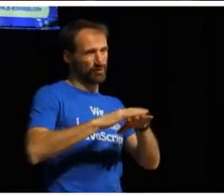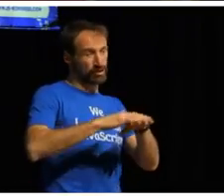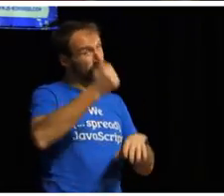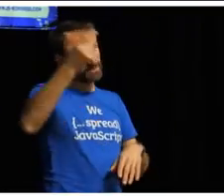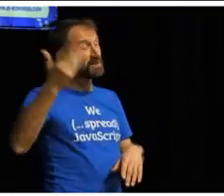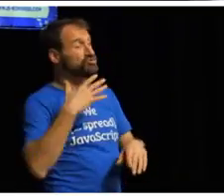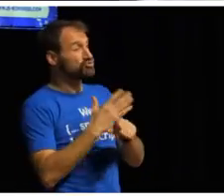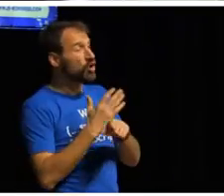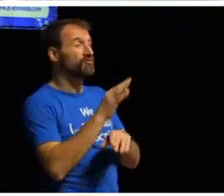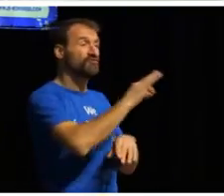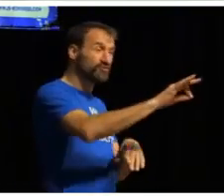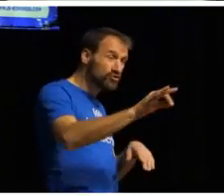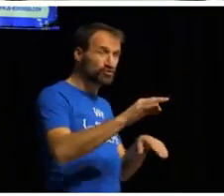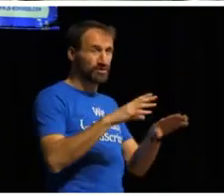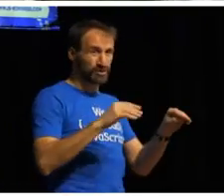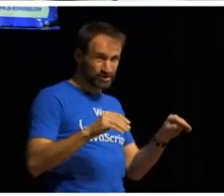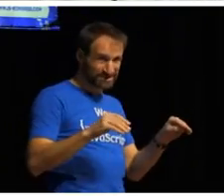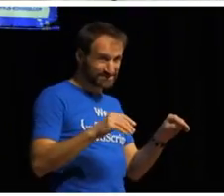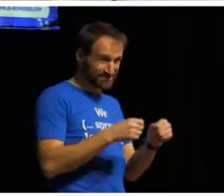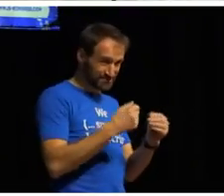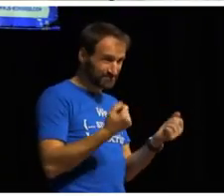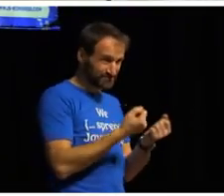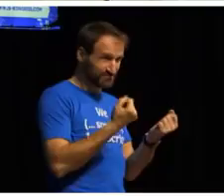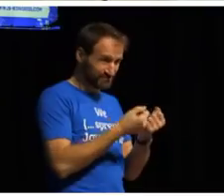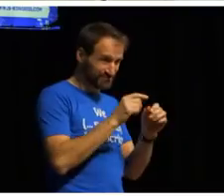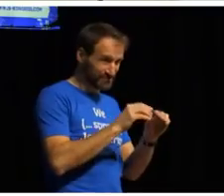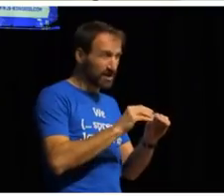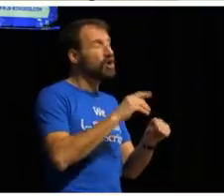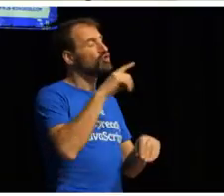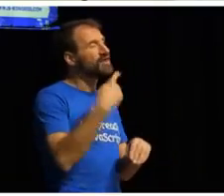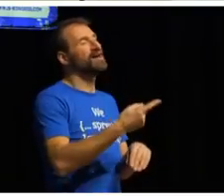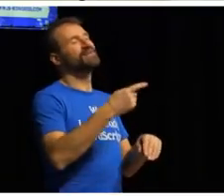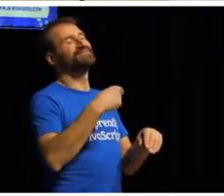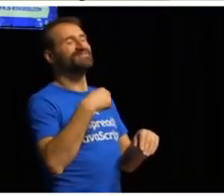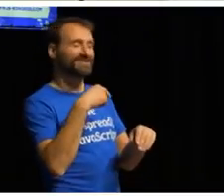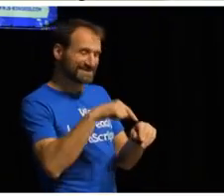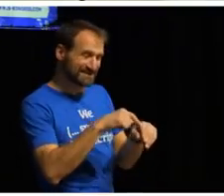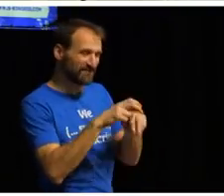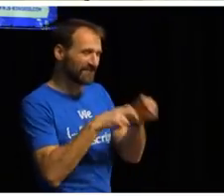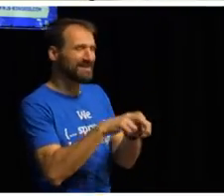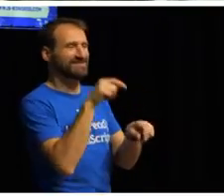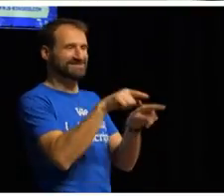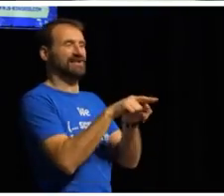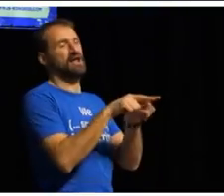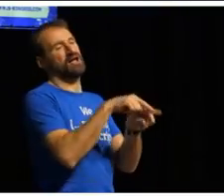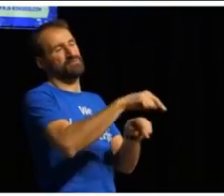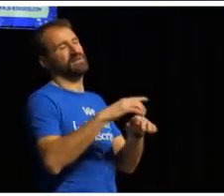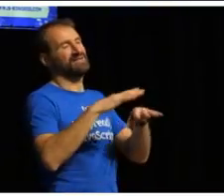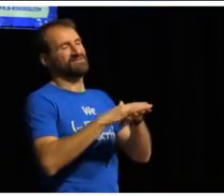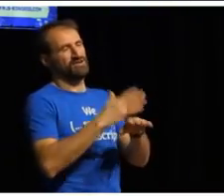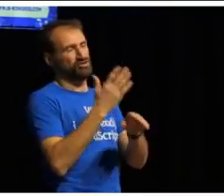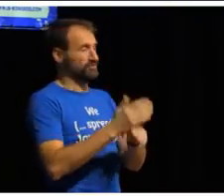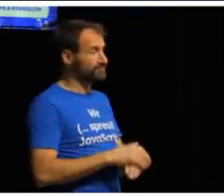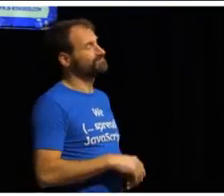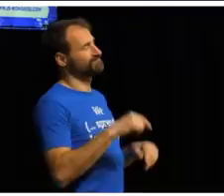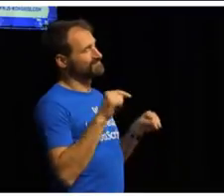pre-trained network, which is also possible. Which brings us to the last part of the talk. And this